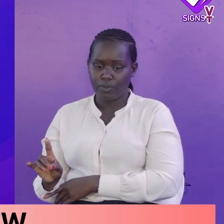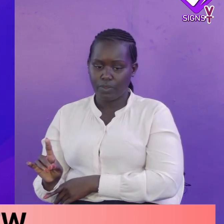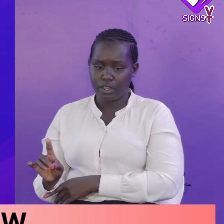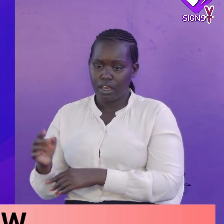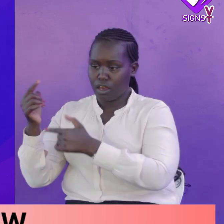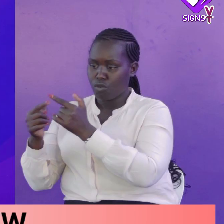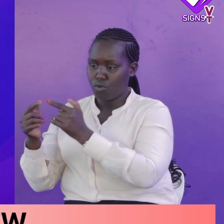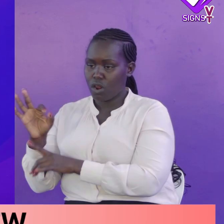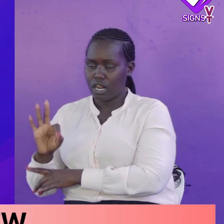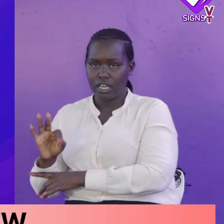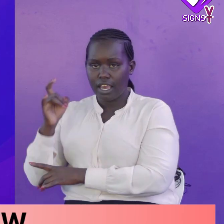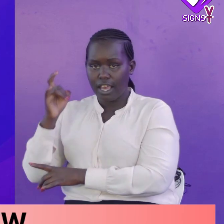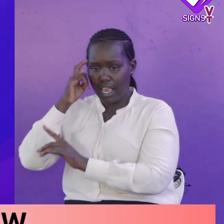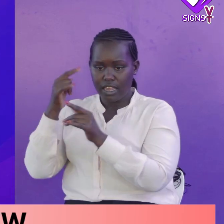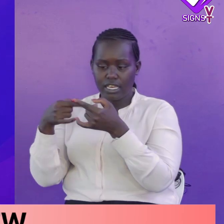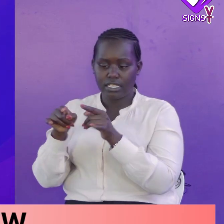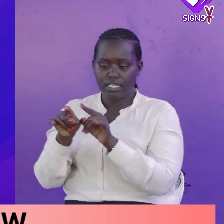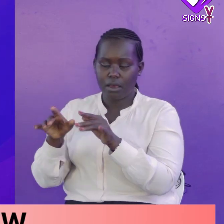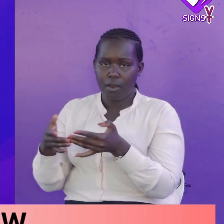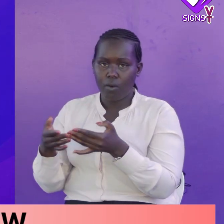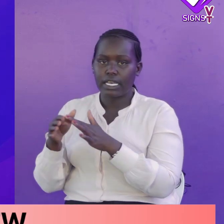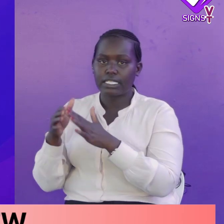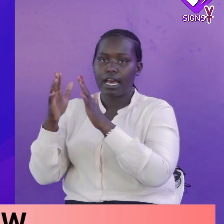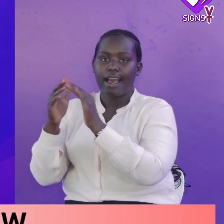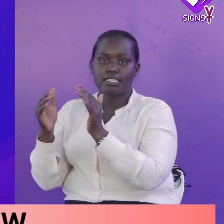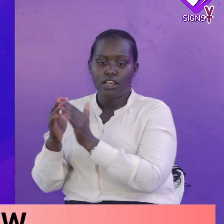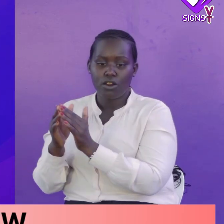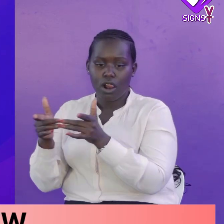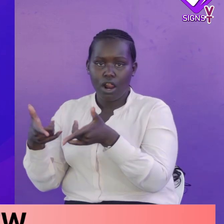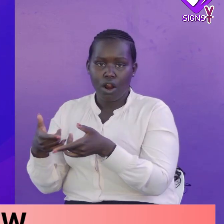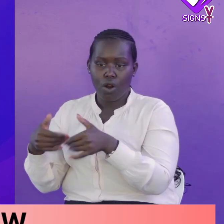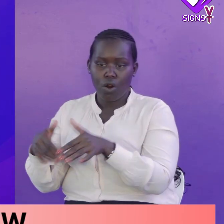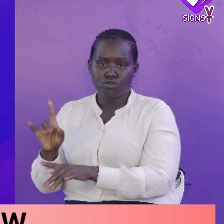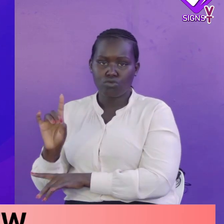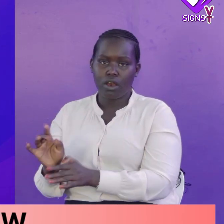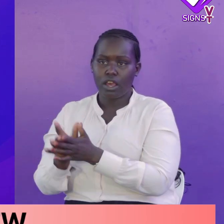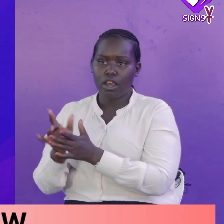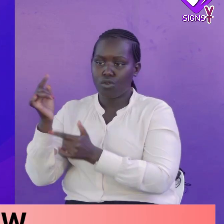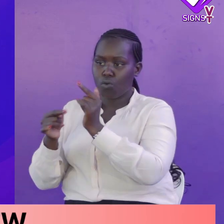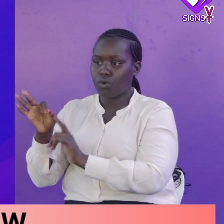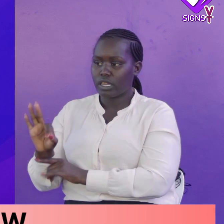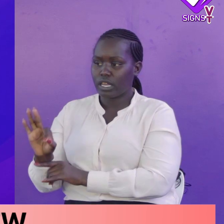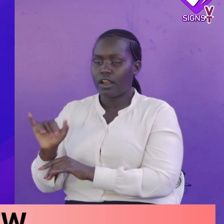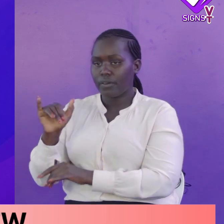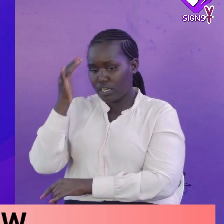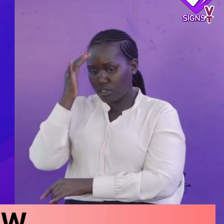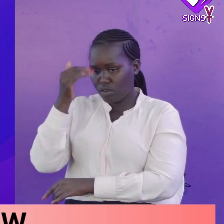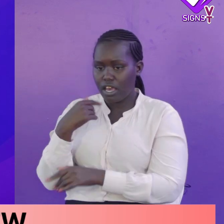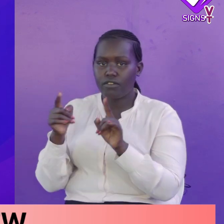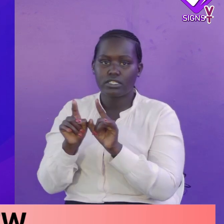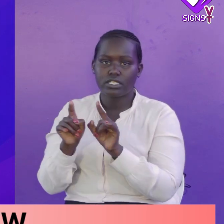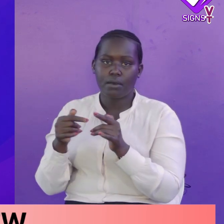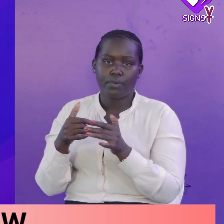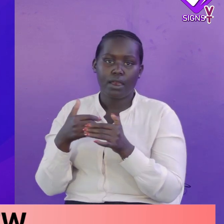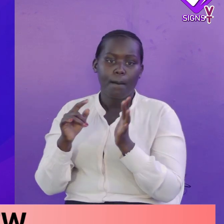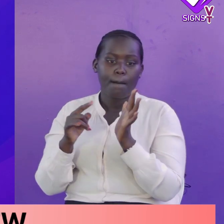1-3. I think it is the same as Arsenal. It has lost 1 and won 3. That's why they have the same points up to now. Yeah.